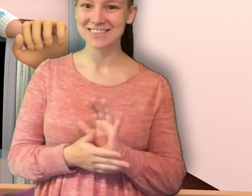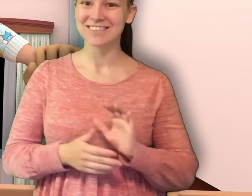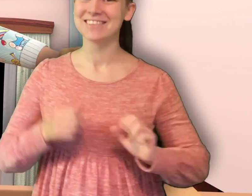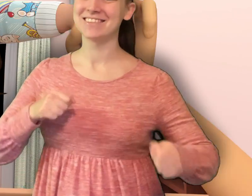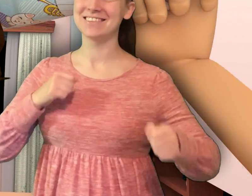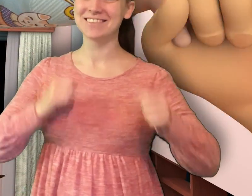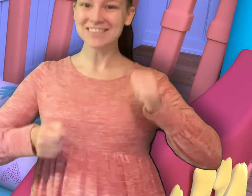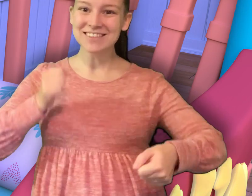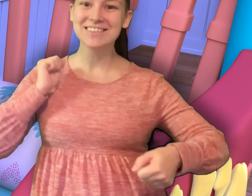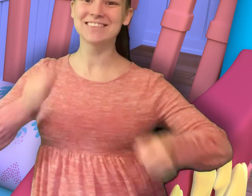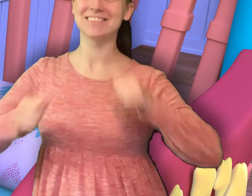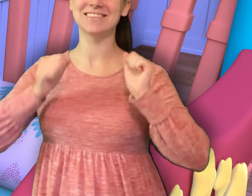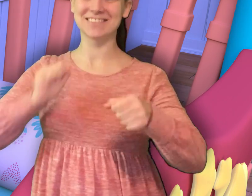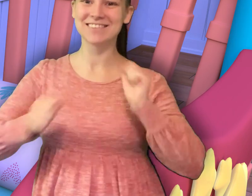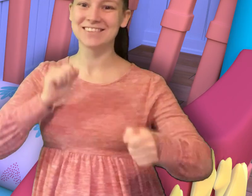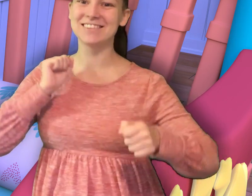hahaa a